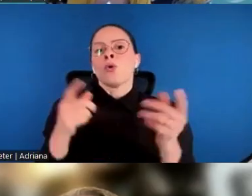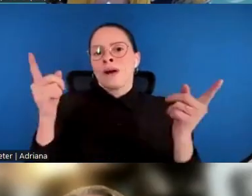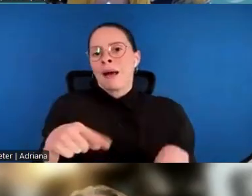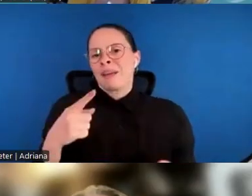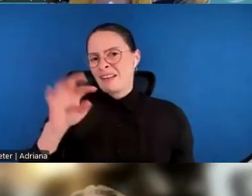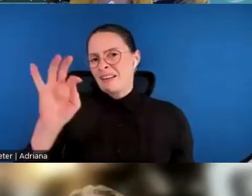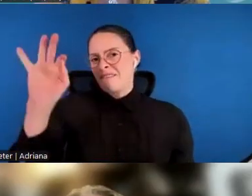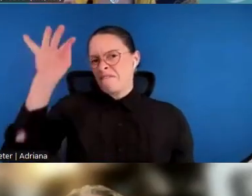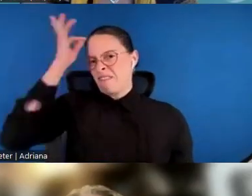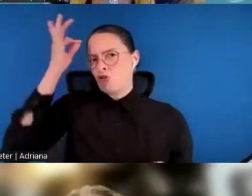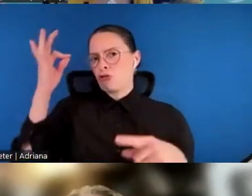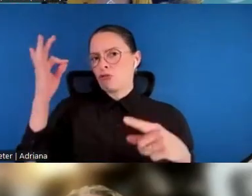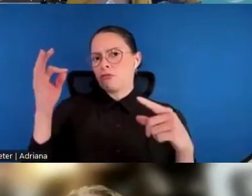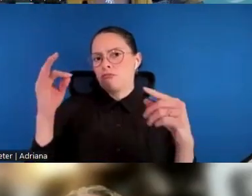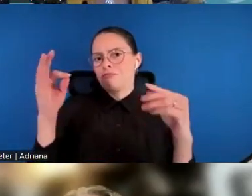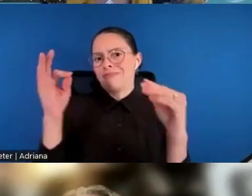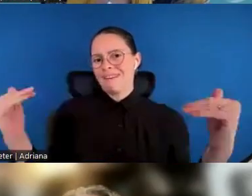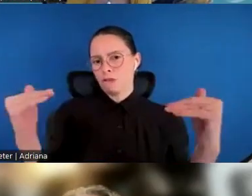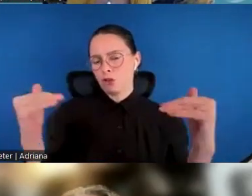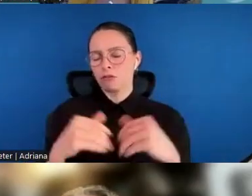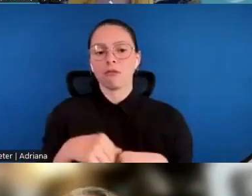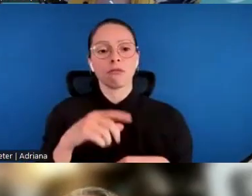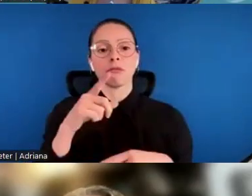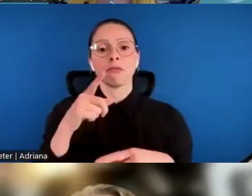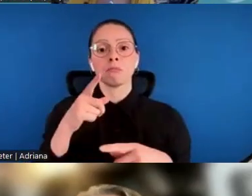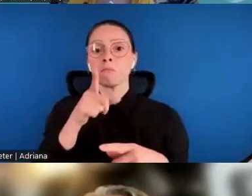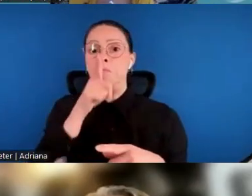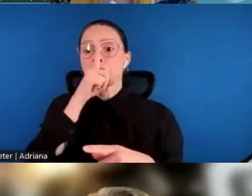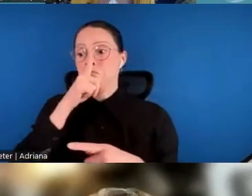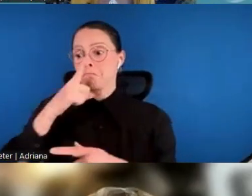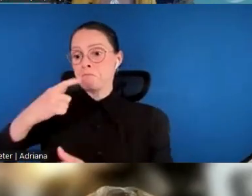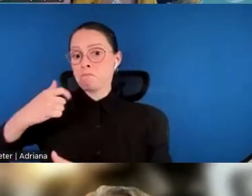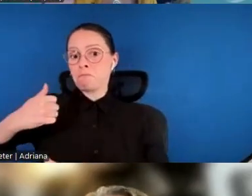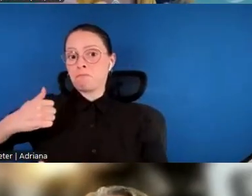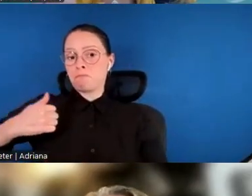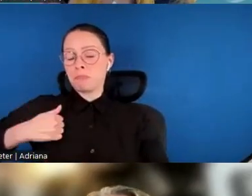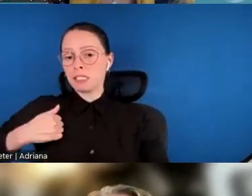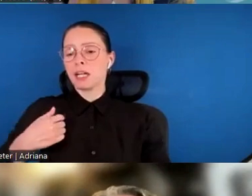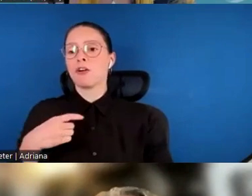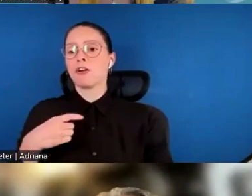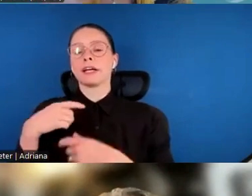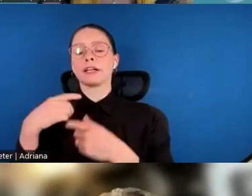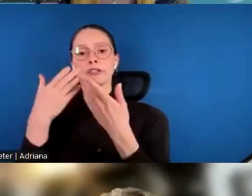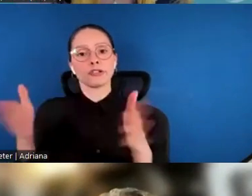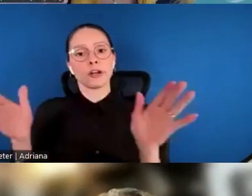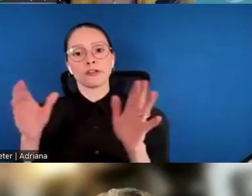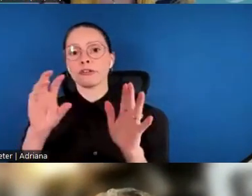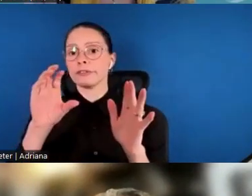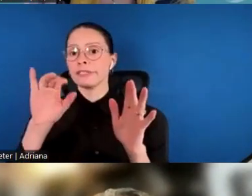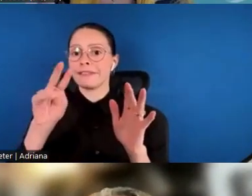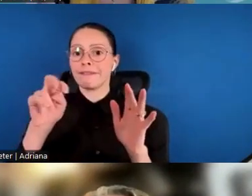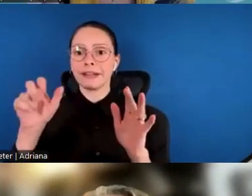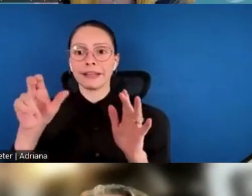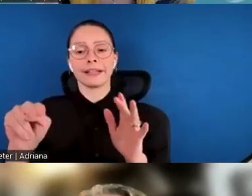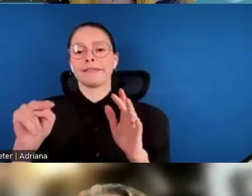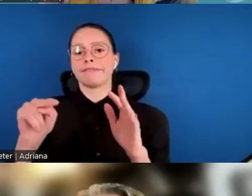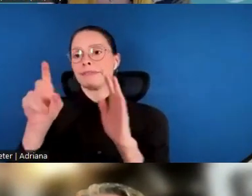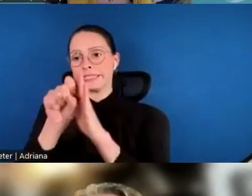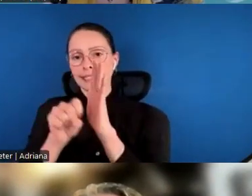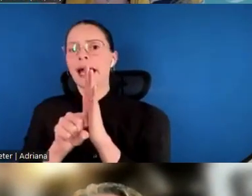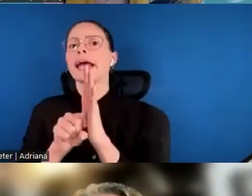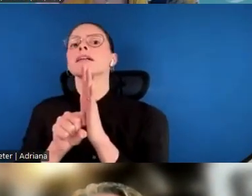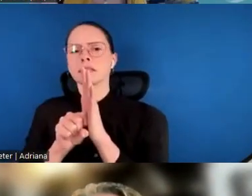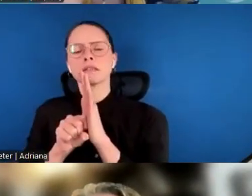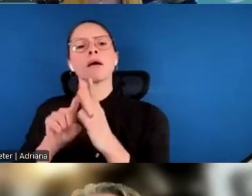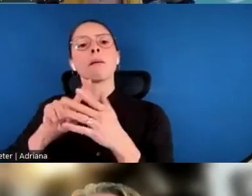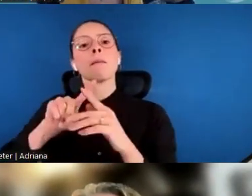on federal land, not the military, not general civilian in states, right? But it became a model because it